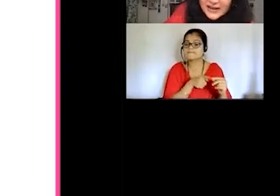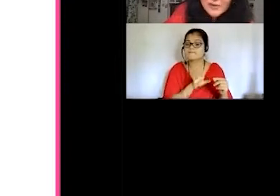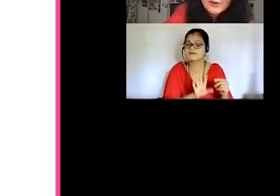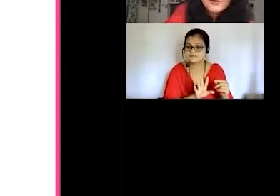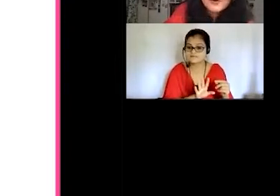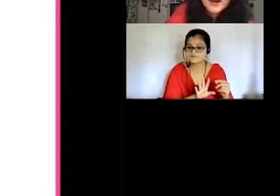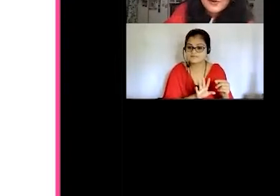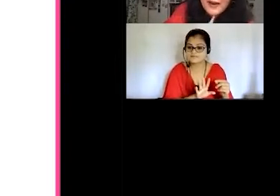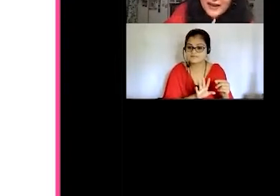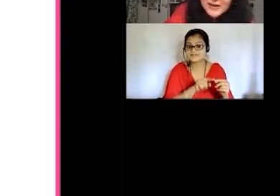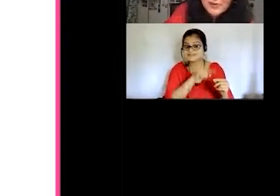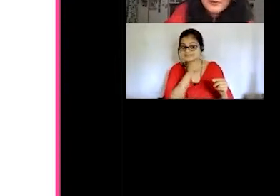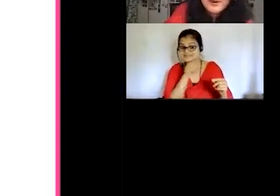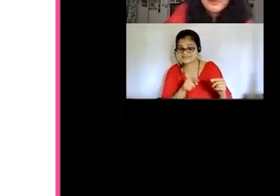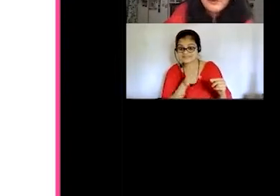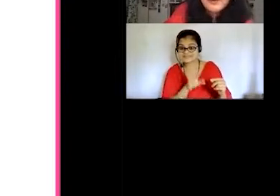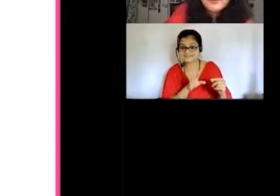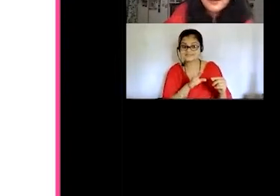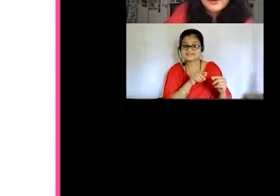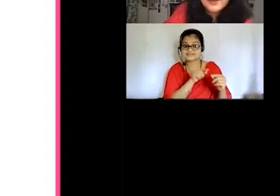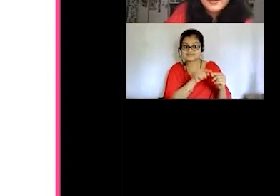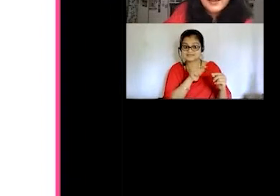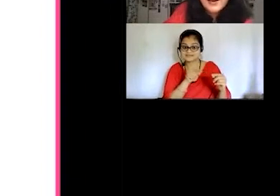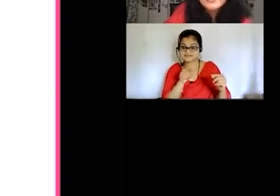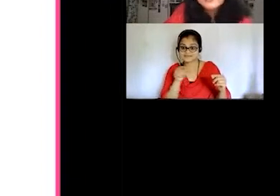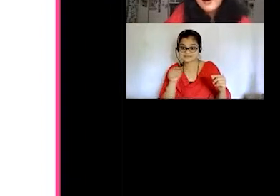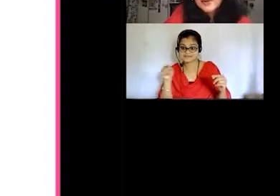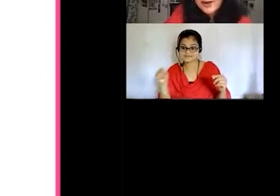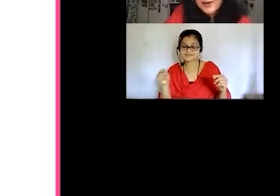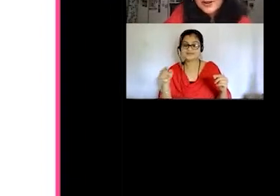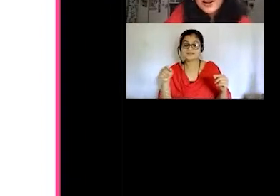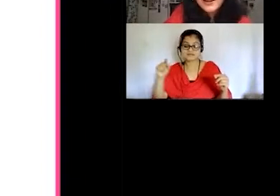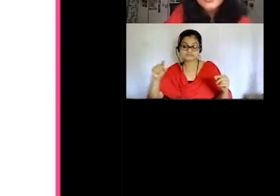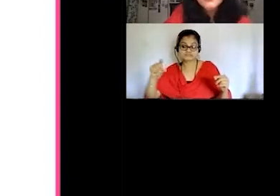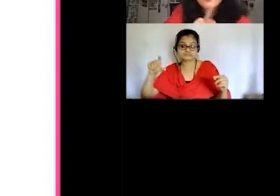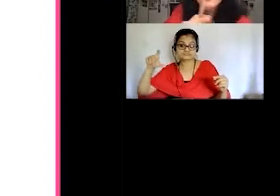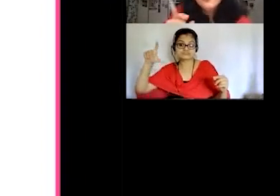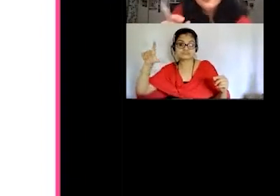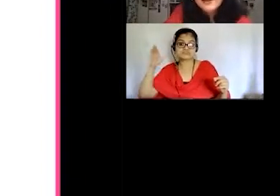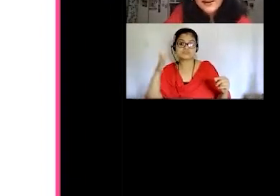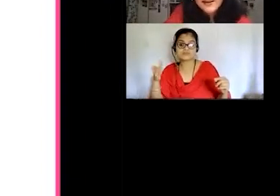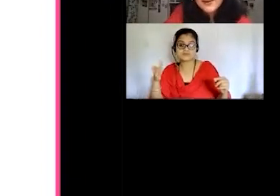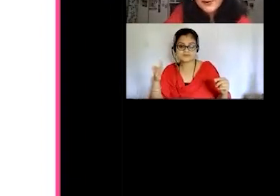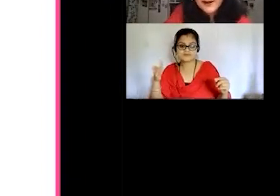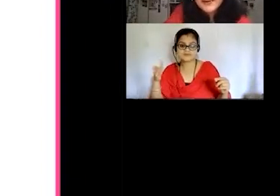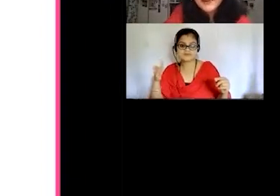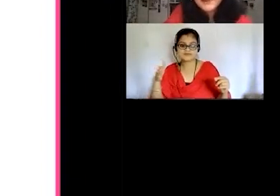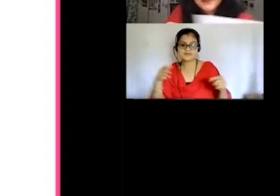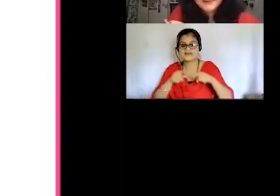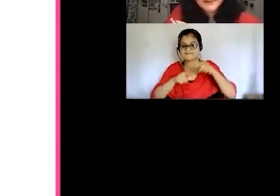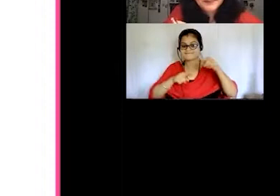as powerful and of as paramount significance as the loud sounds in the overall aesthetics of the